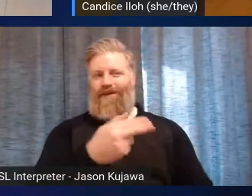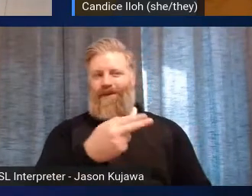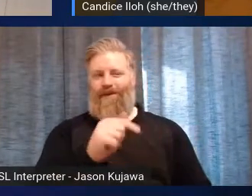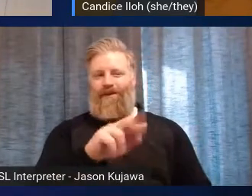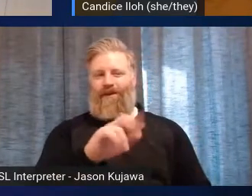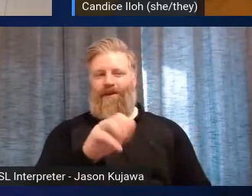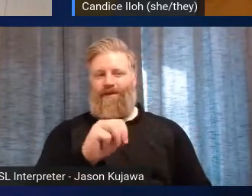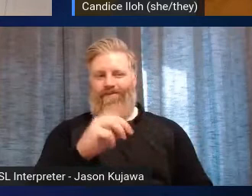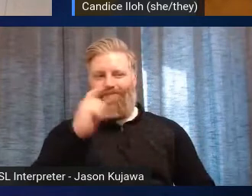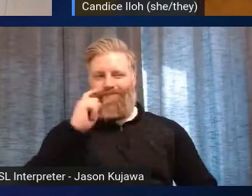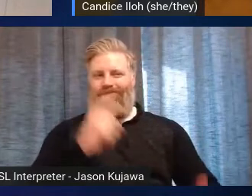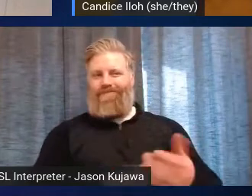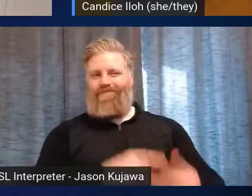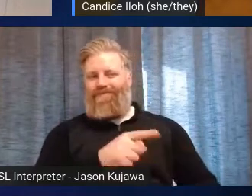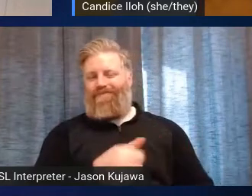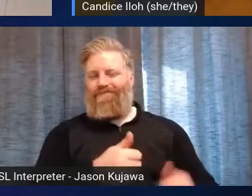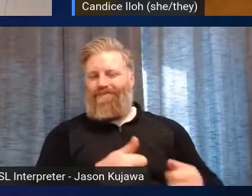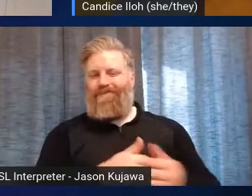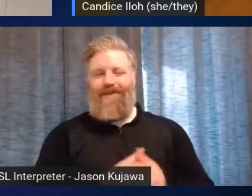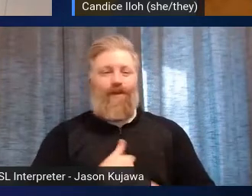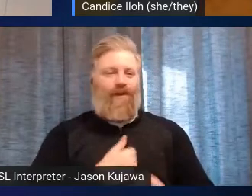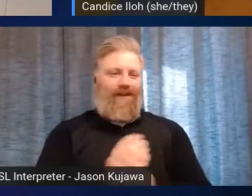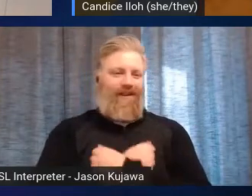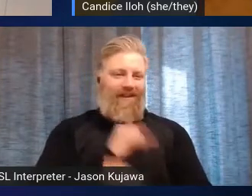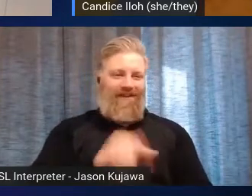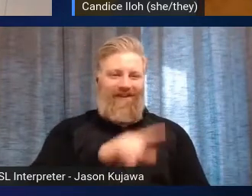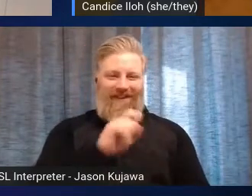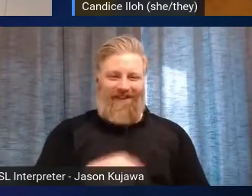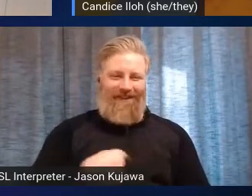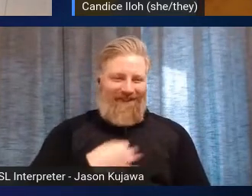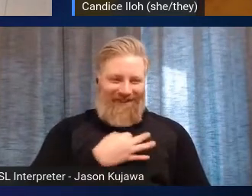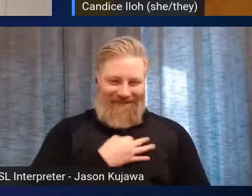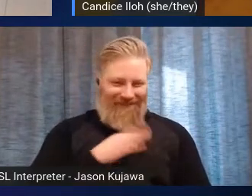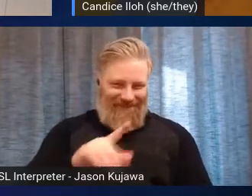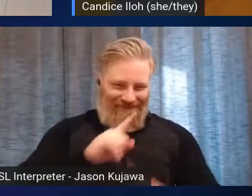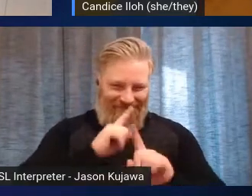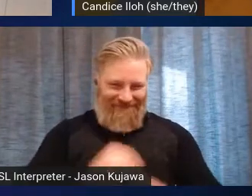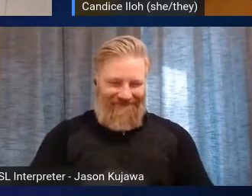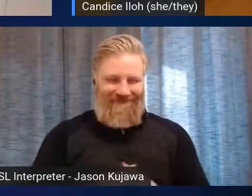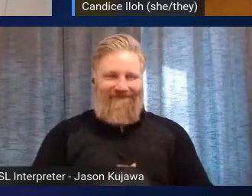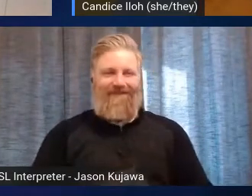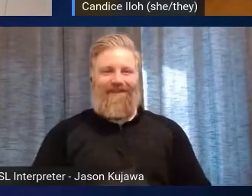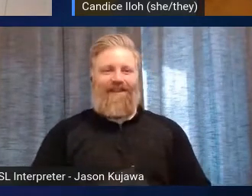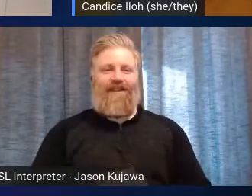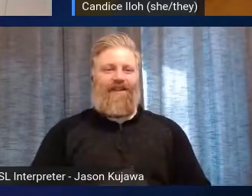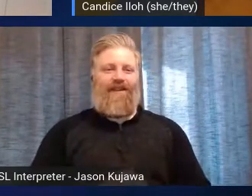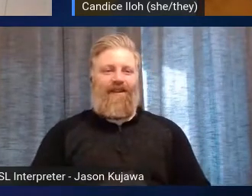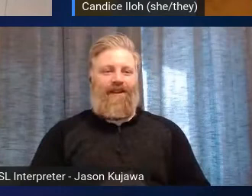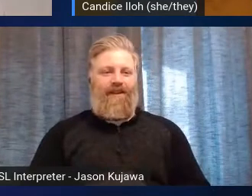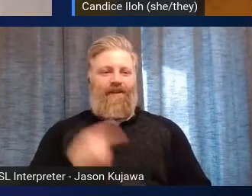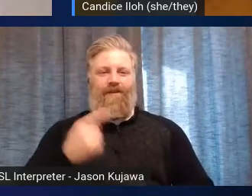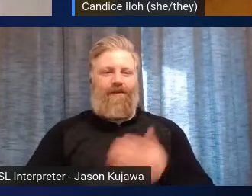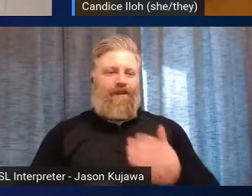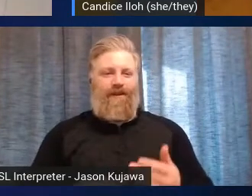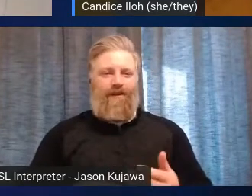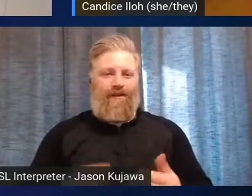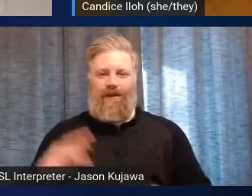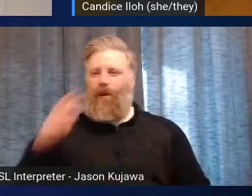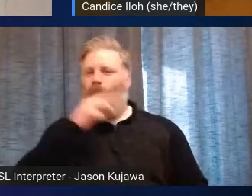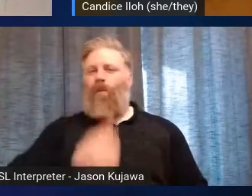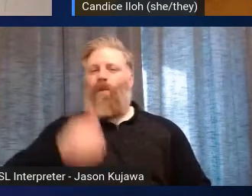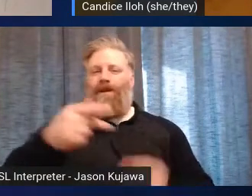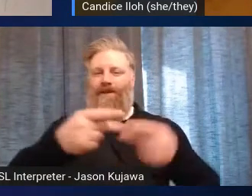And I love this question. I'm so curious to see what you have to say. What was the weirdest place where you sat down to write this